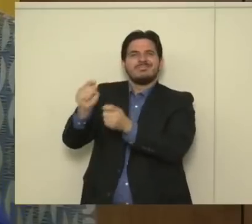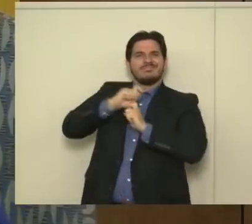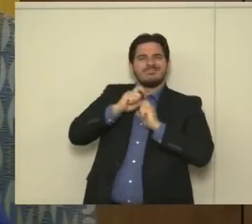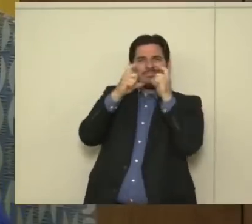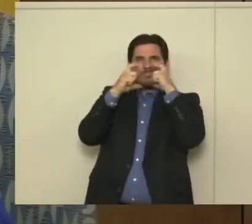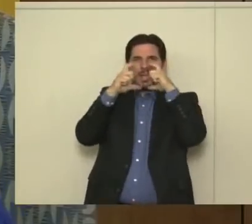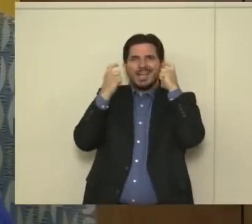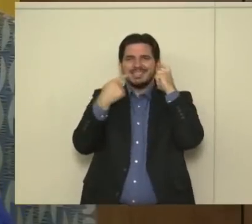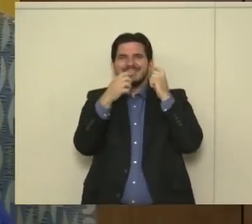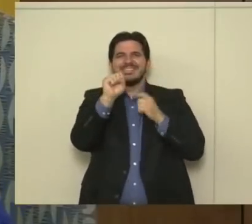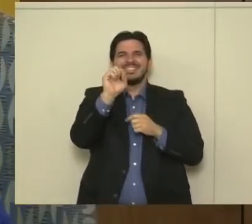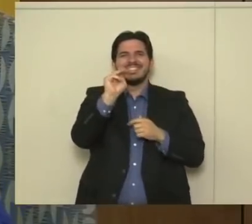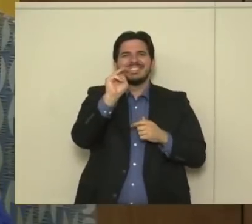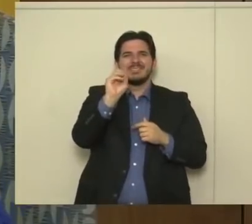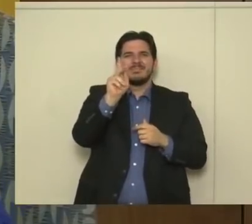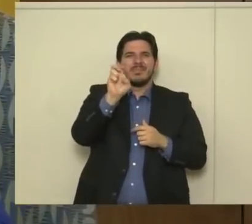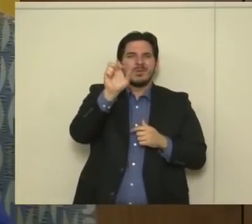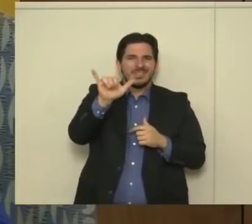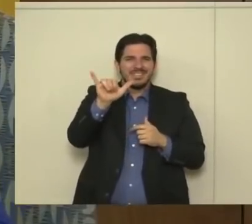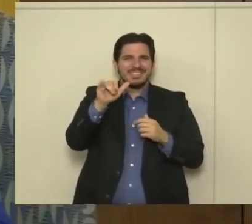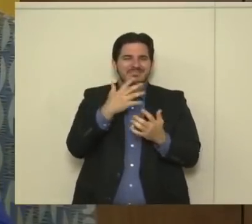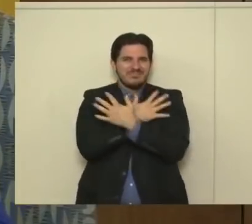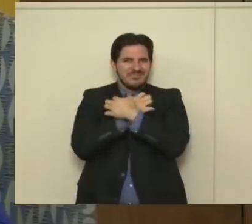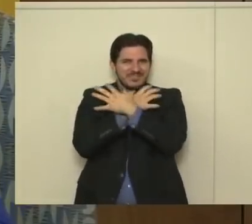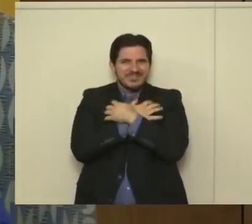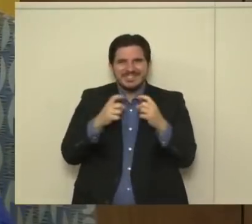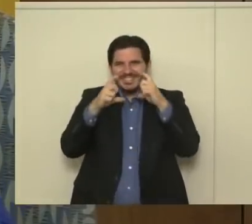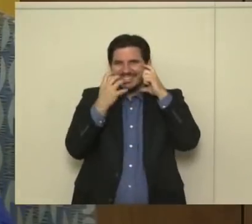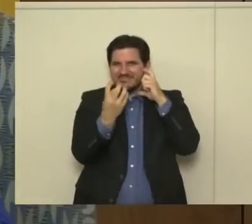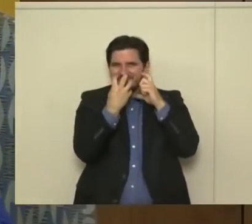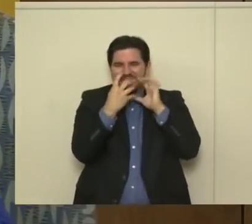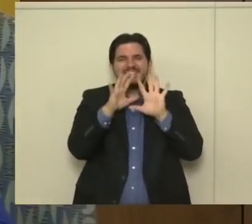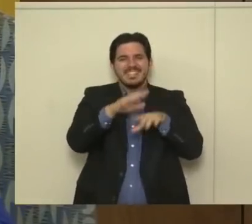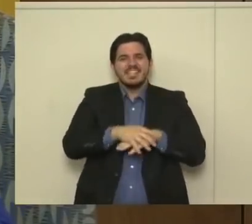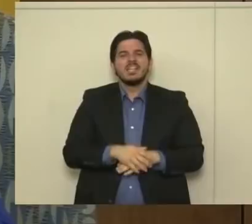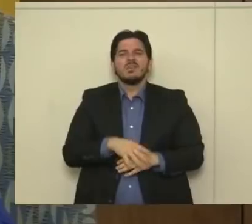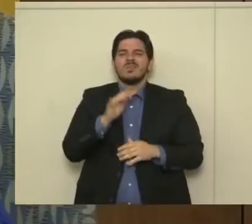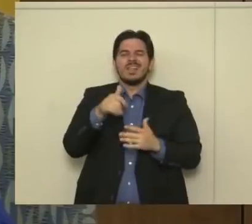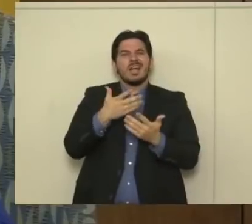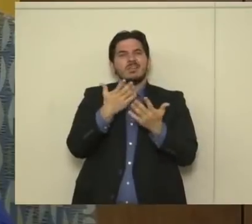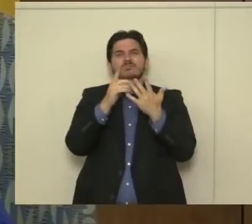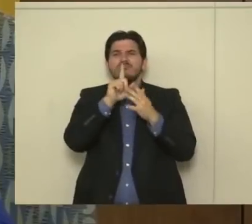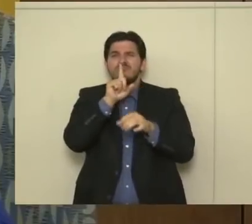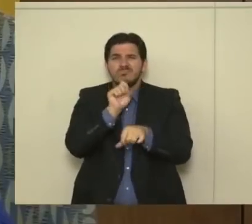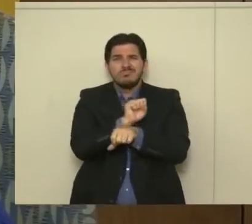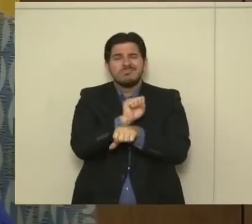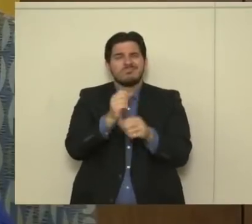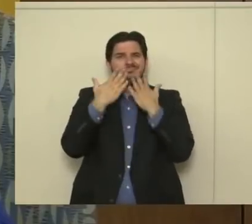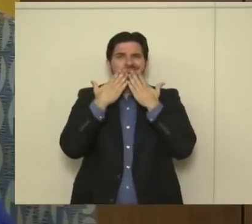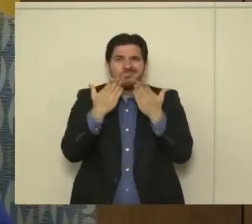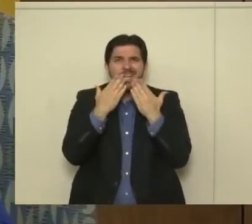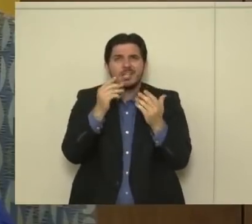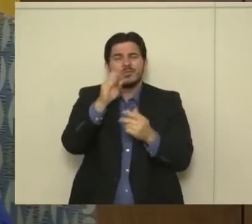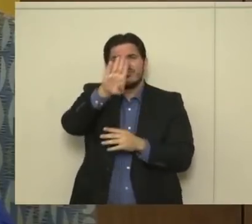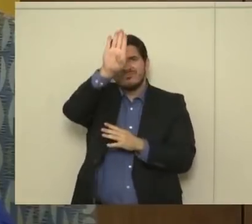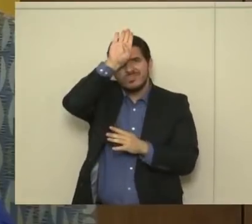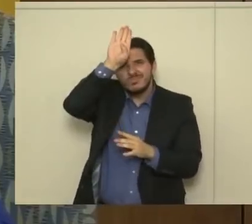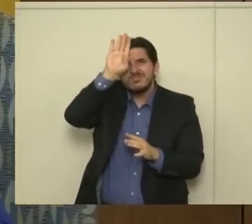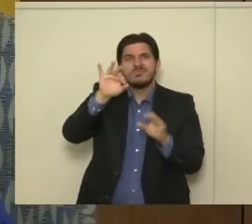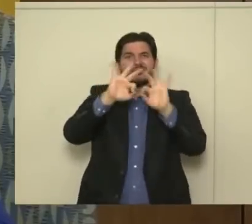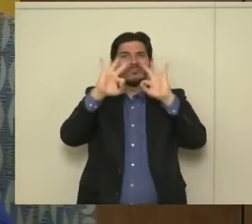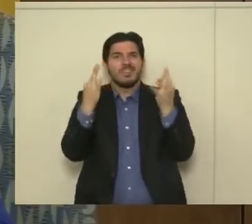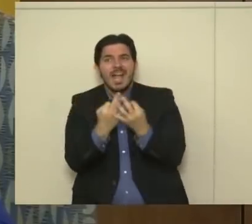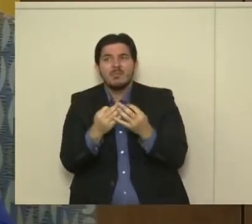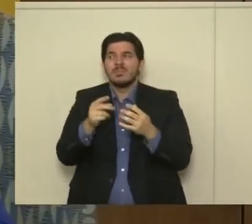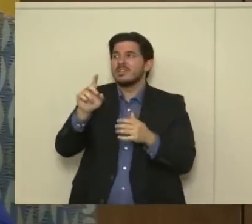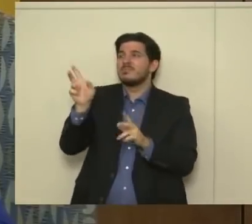mask is a great reminder to thank so many of our firefighters and firefighter families and first